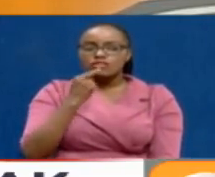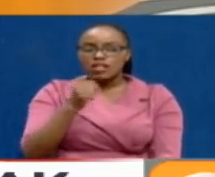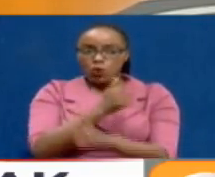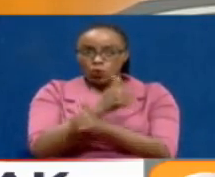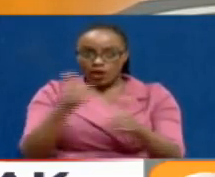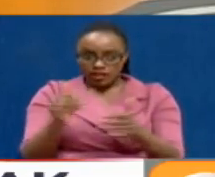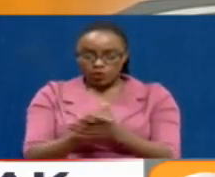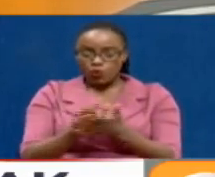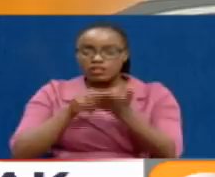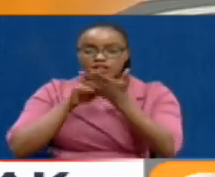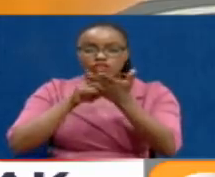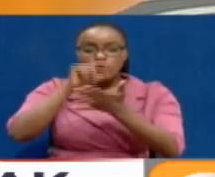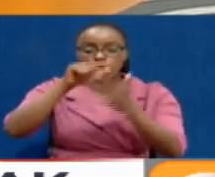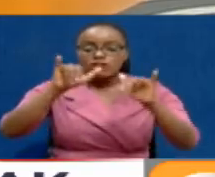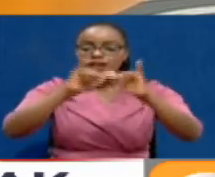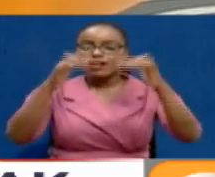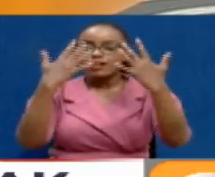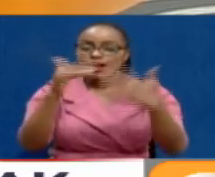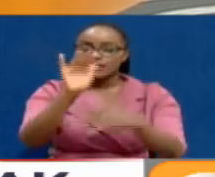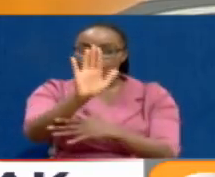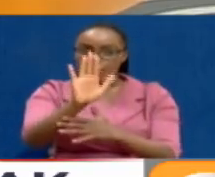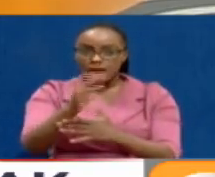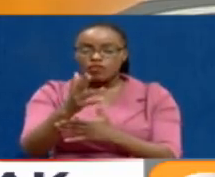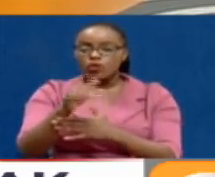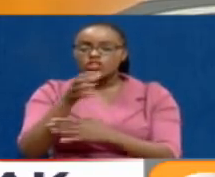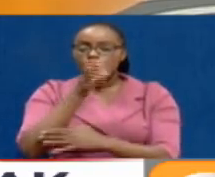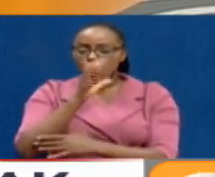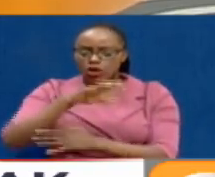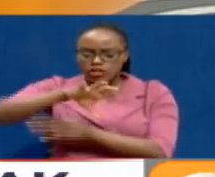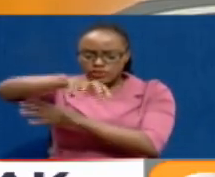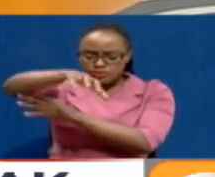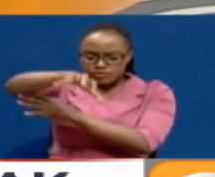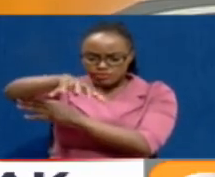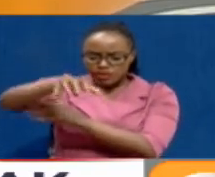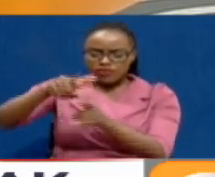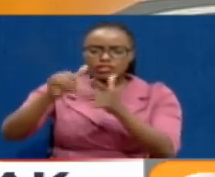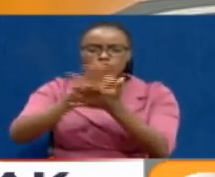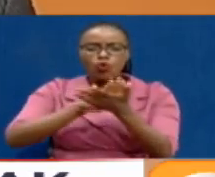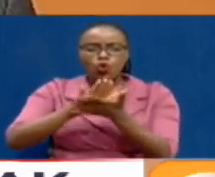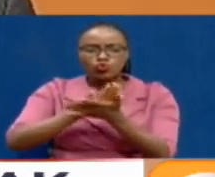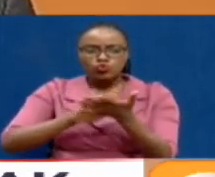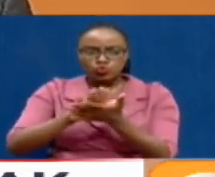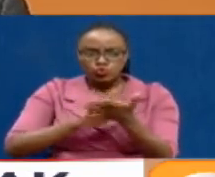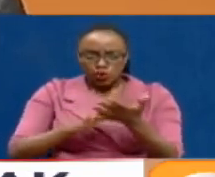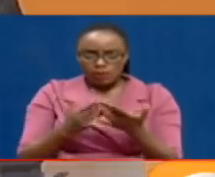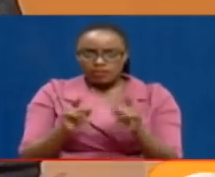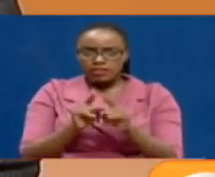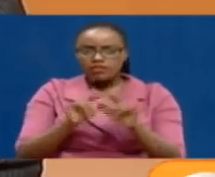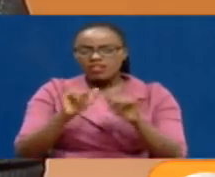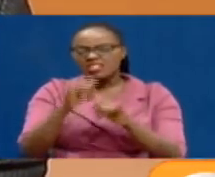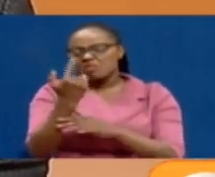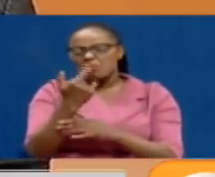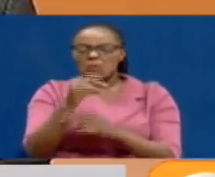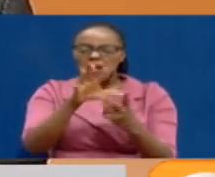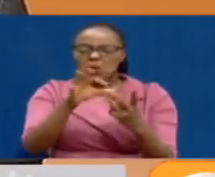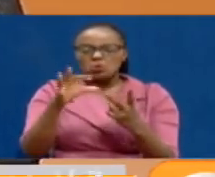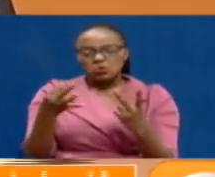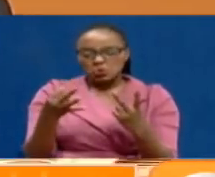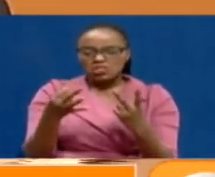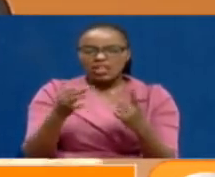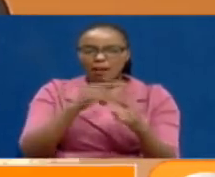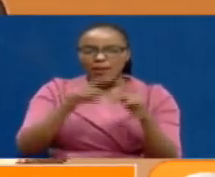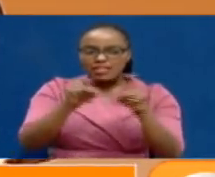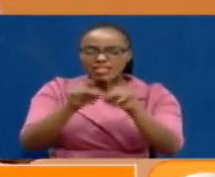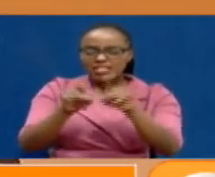really emphasize is washing hands with running water and soap. So the sanitizer is an alternative. Okay. It's